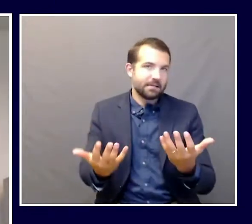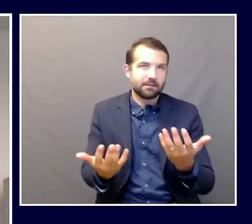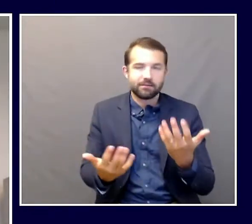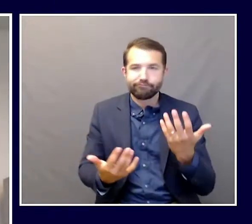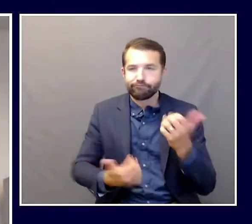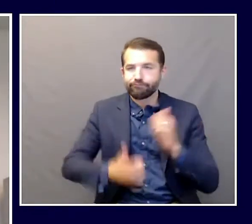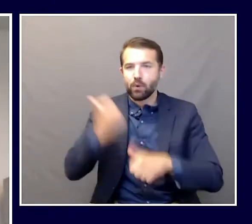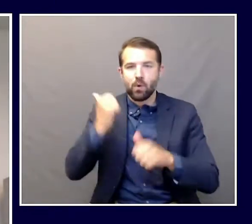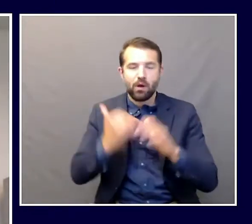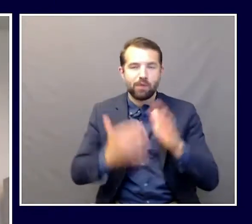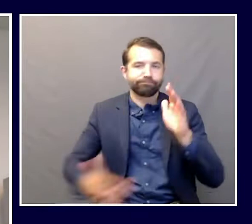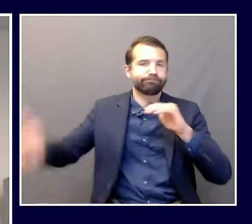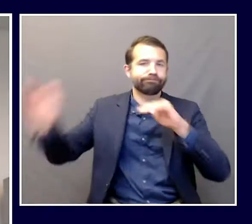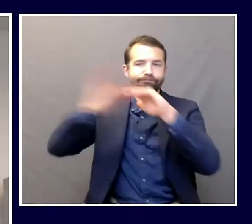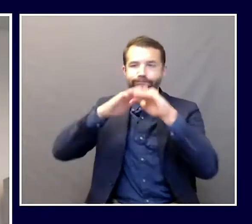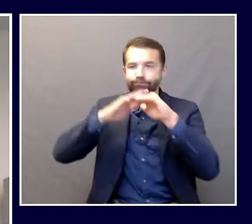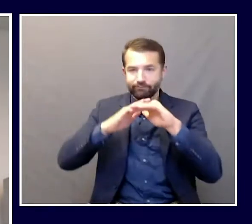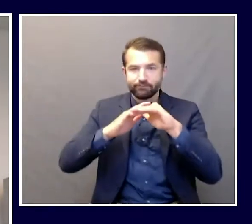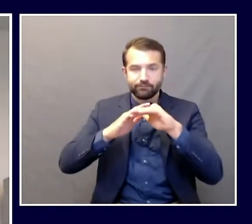suggests late July.